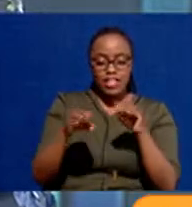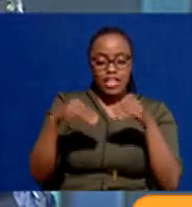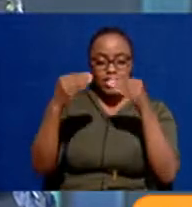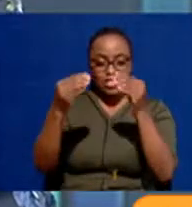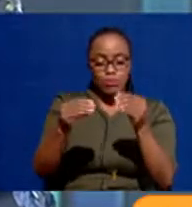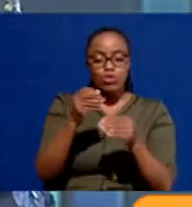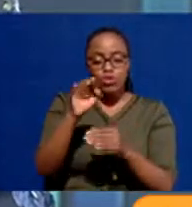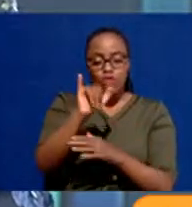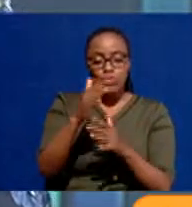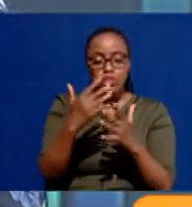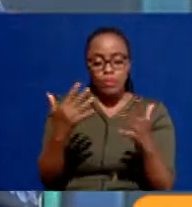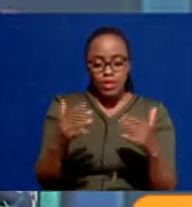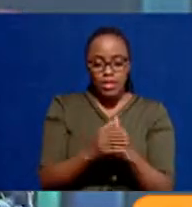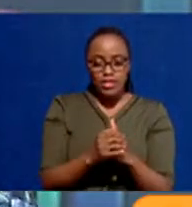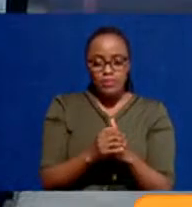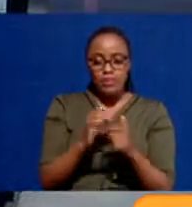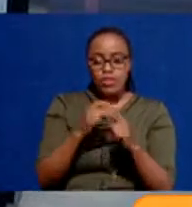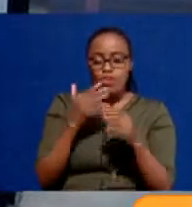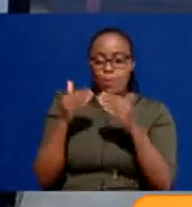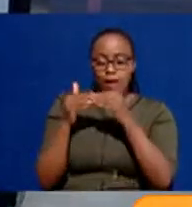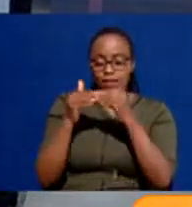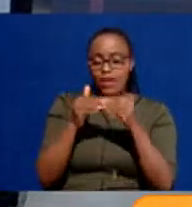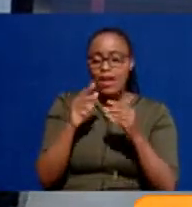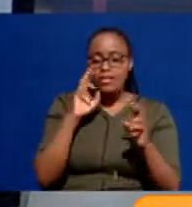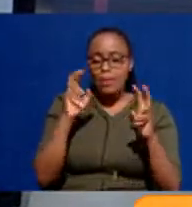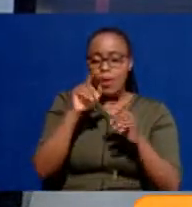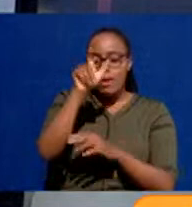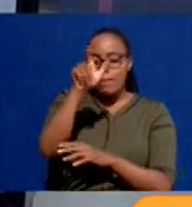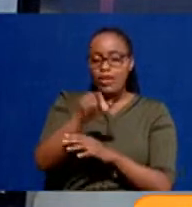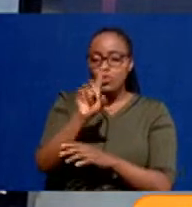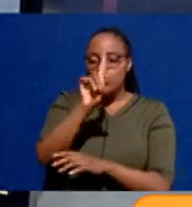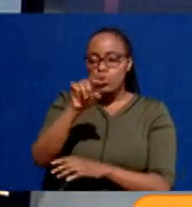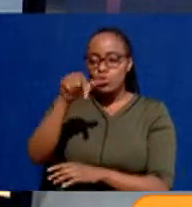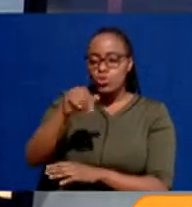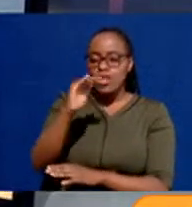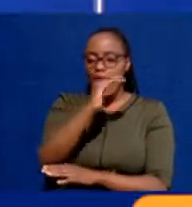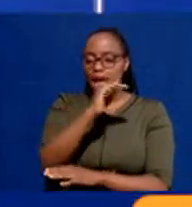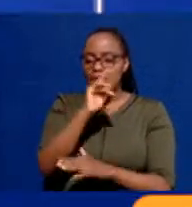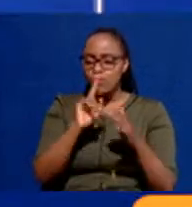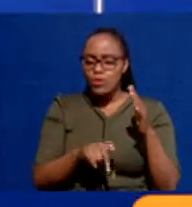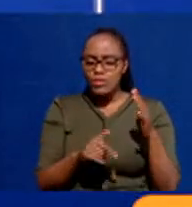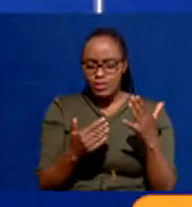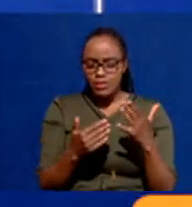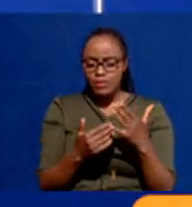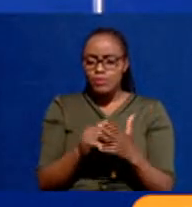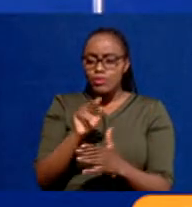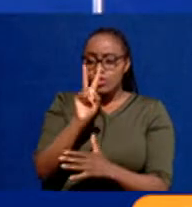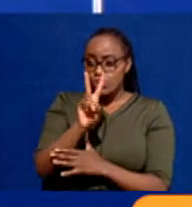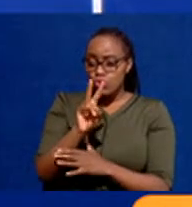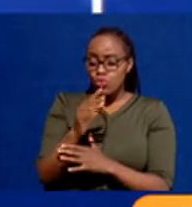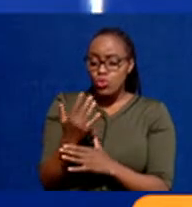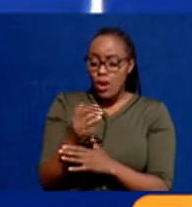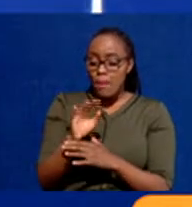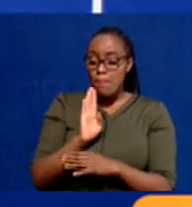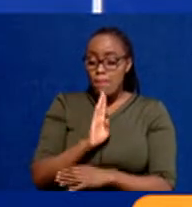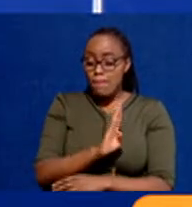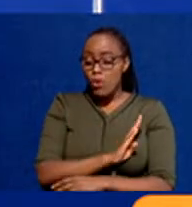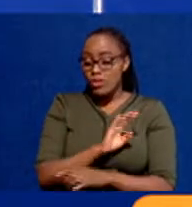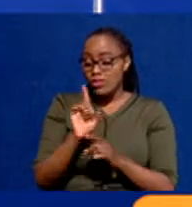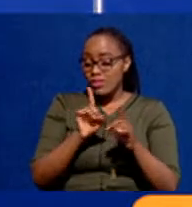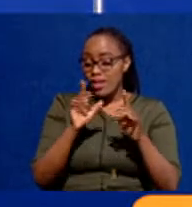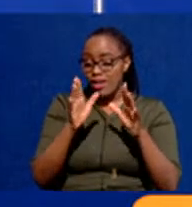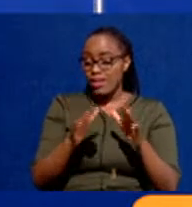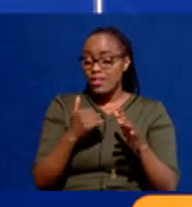distribution network in that sense. And from a governance perspective, one viewer has a question this evening. They're asking, do you have two sets of board directors as